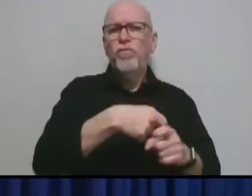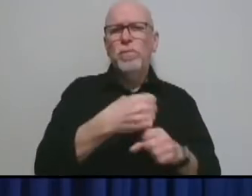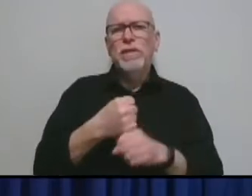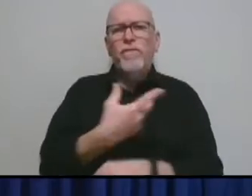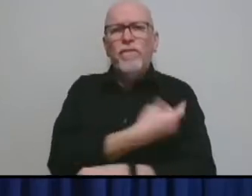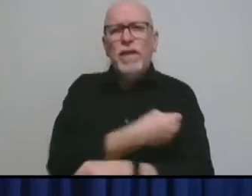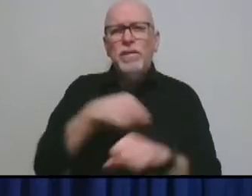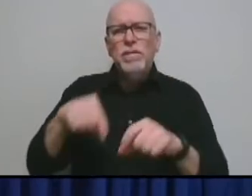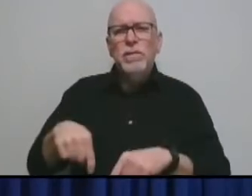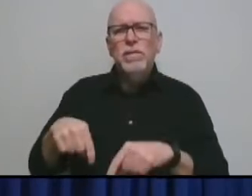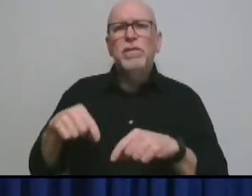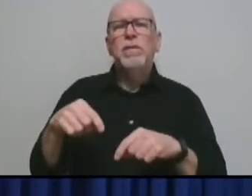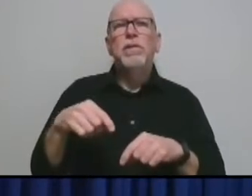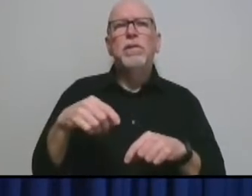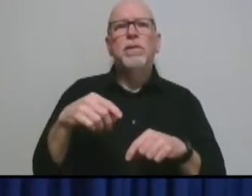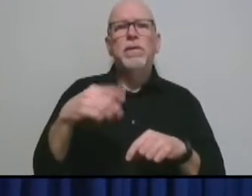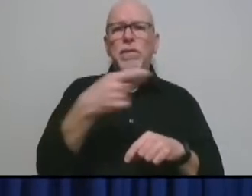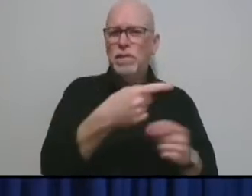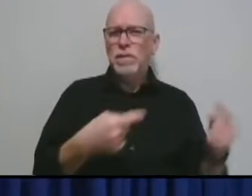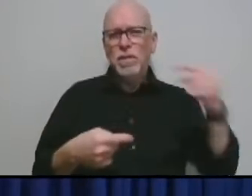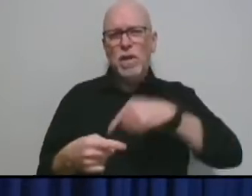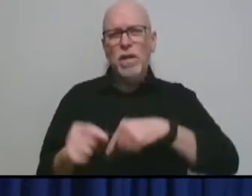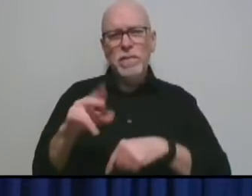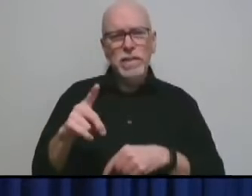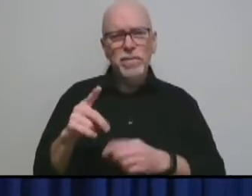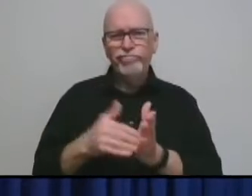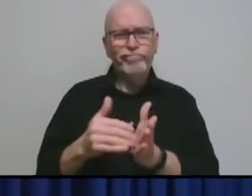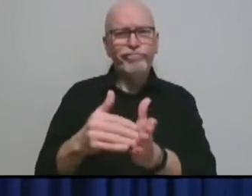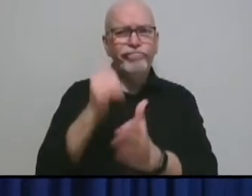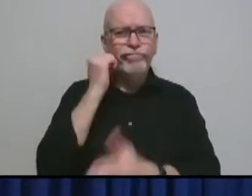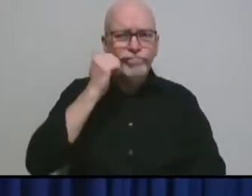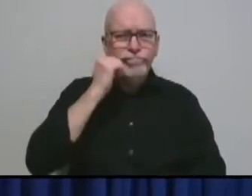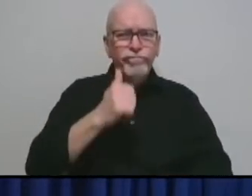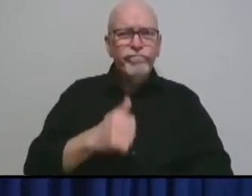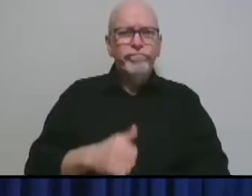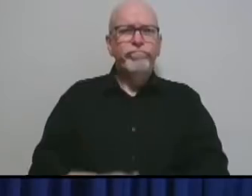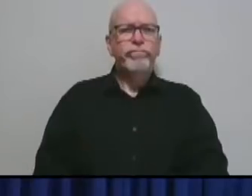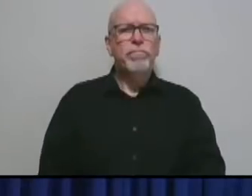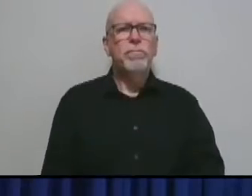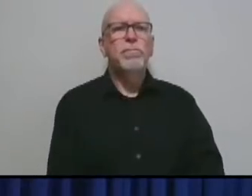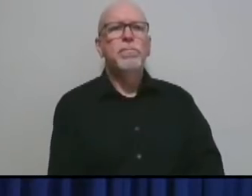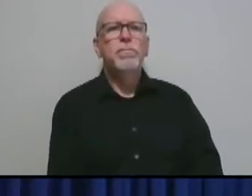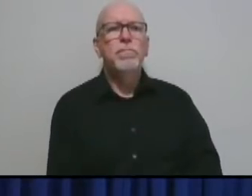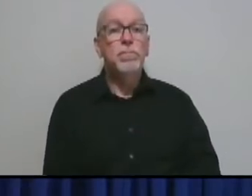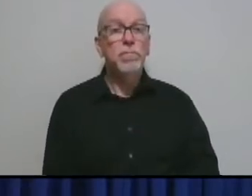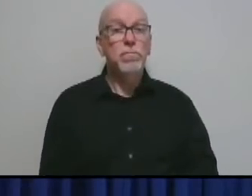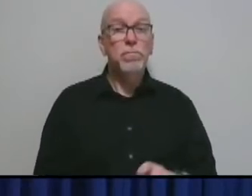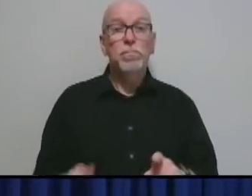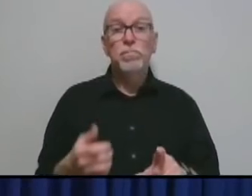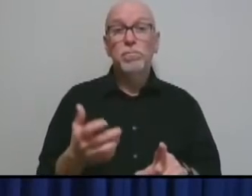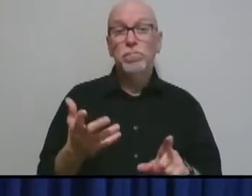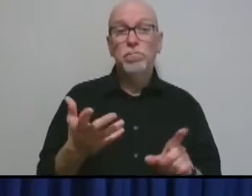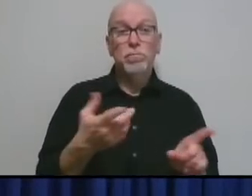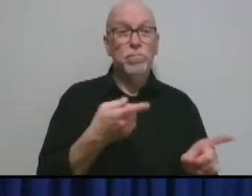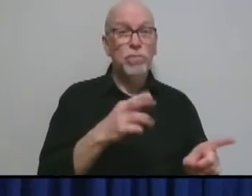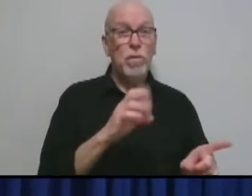vaccine since they come into Indiana regularly? You want to take the first or the second or both?